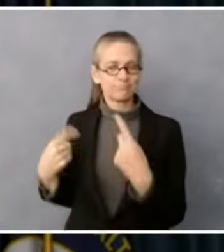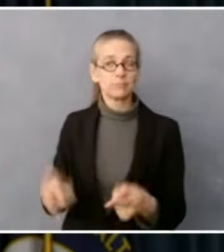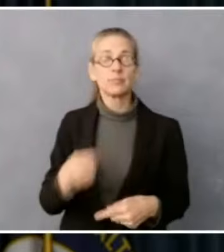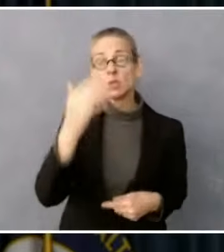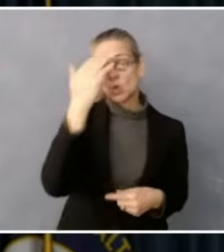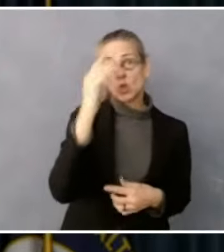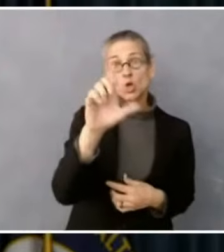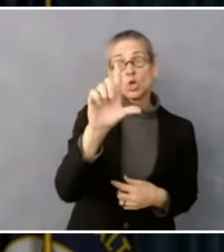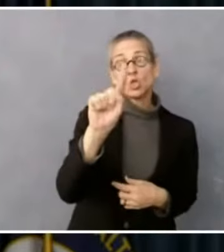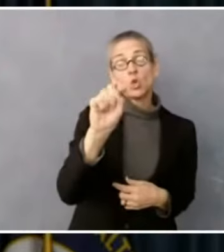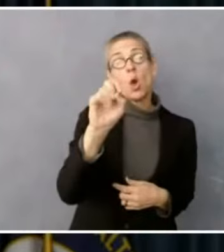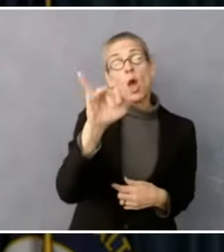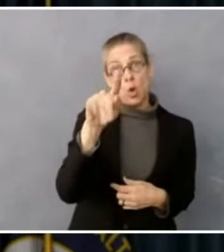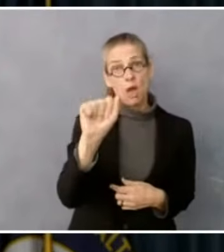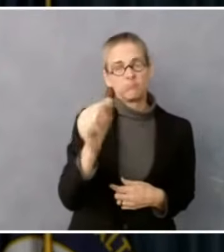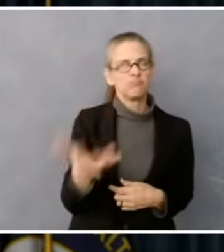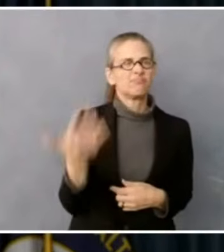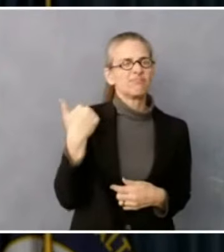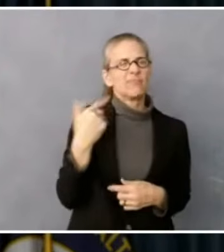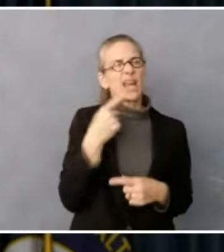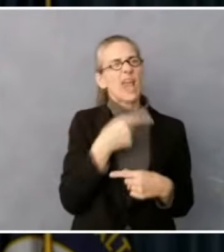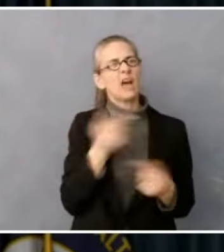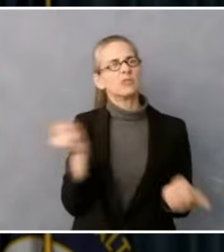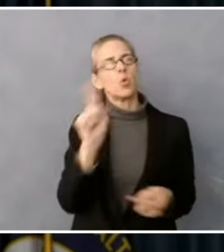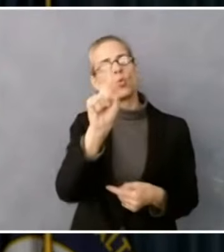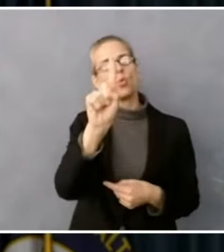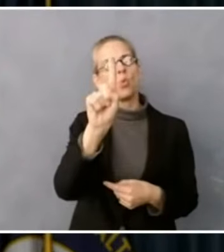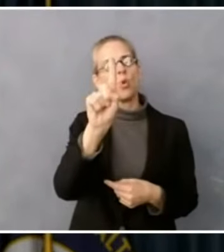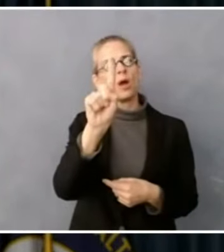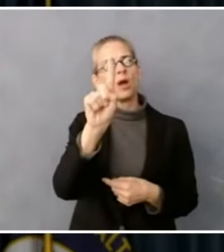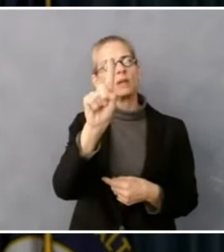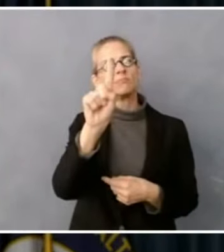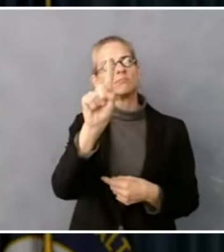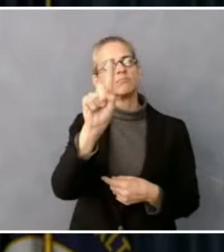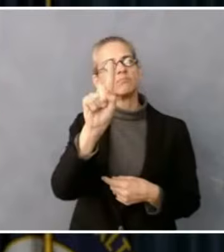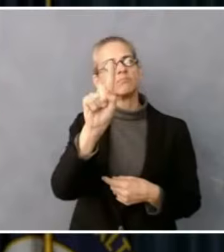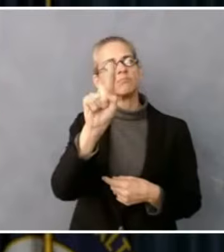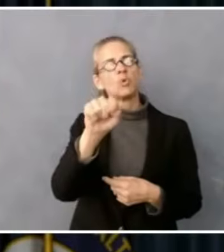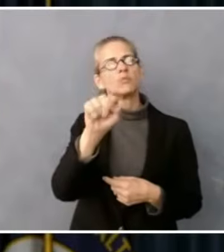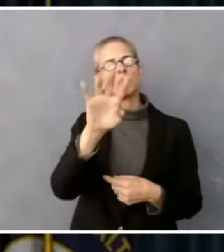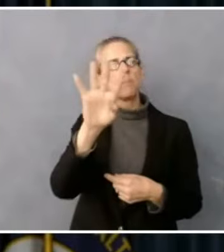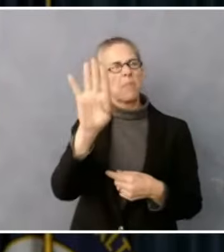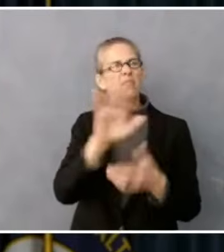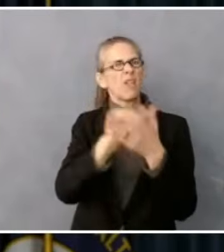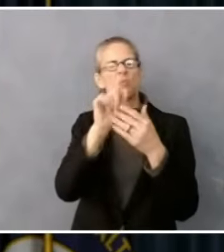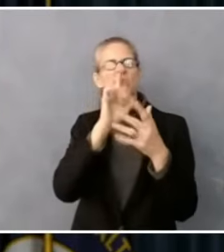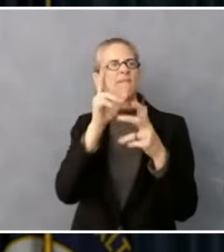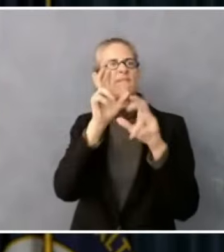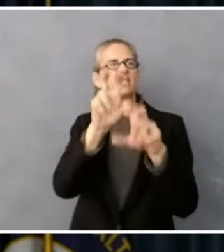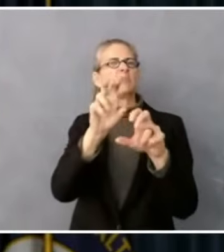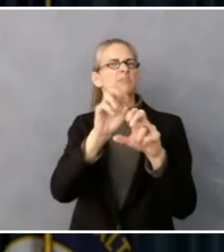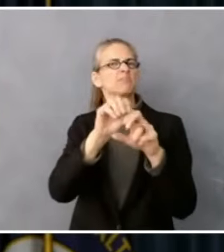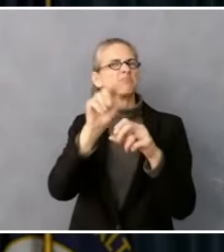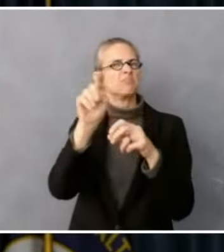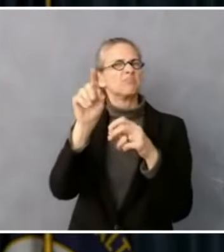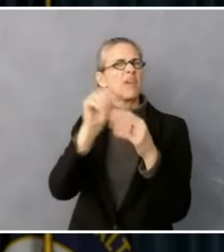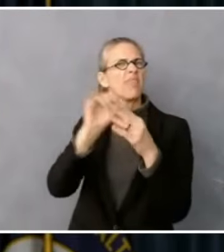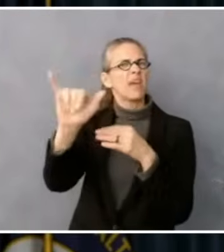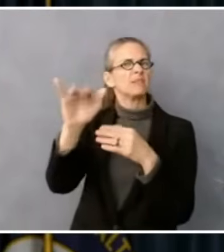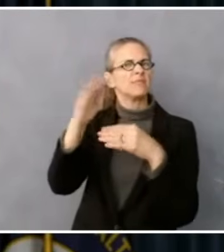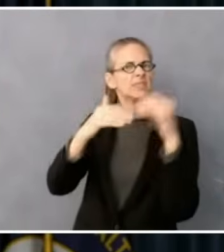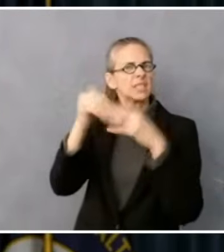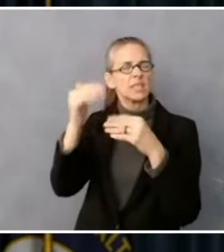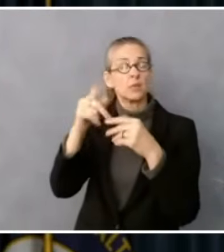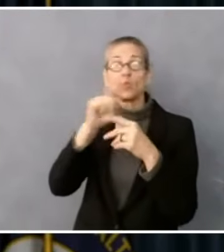incredible $1.3 billion investment in its Georgetown facility. At the time, the company announced the plan was to